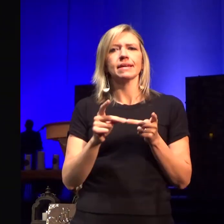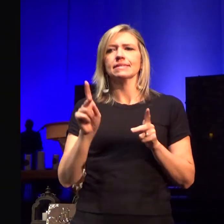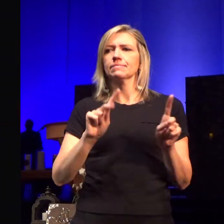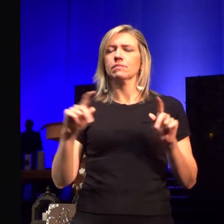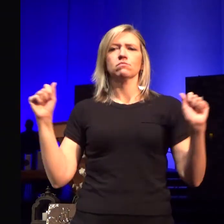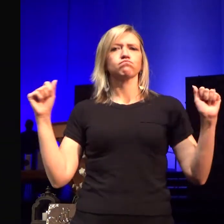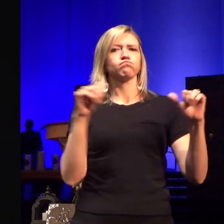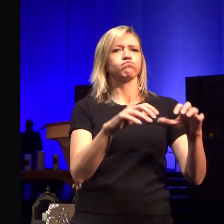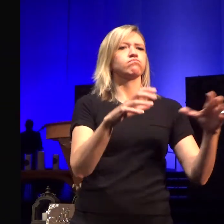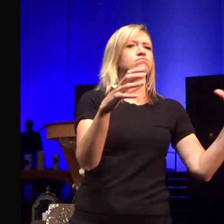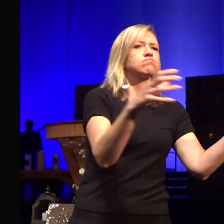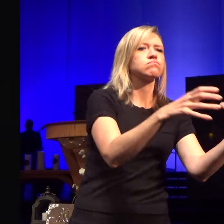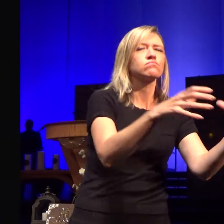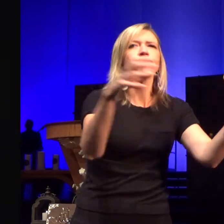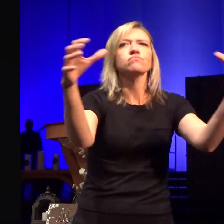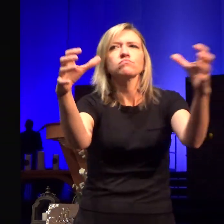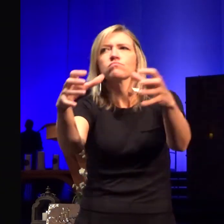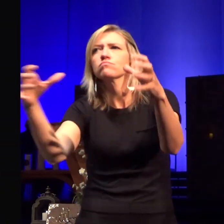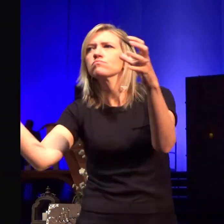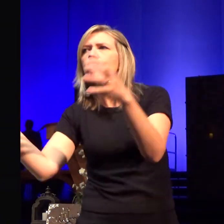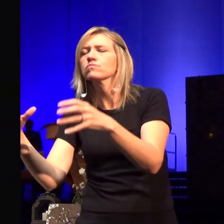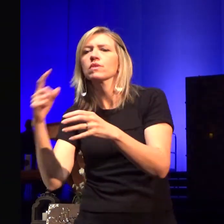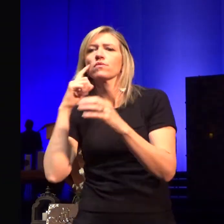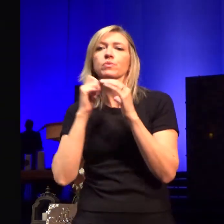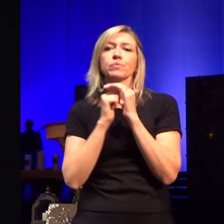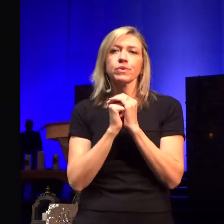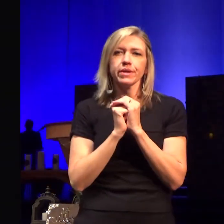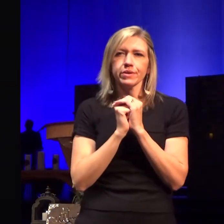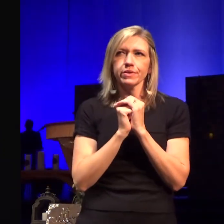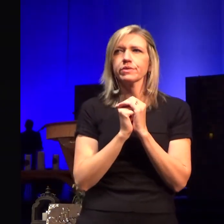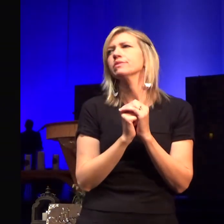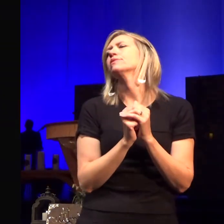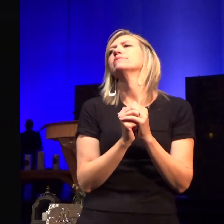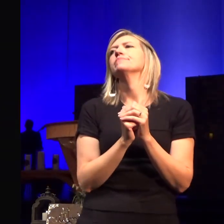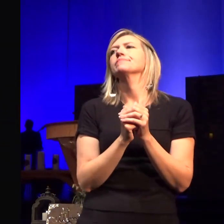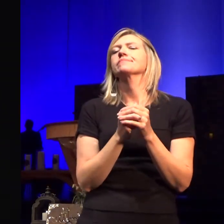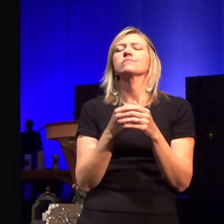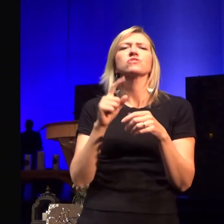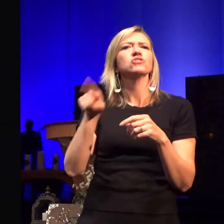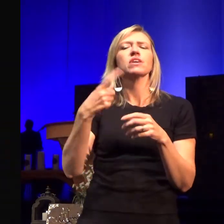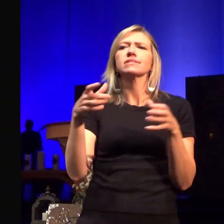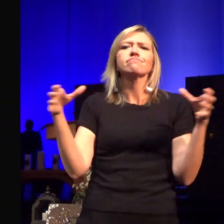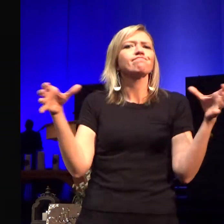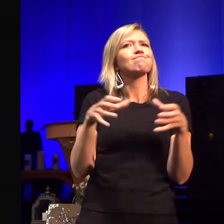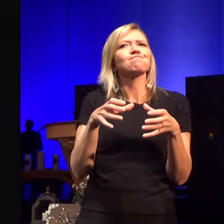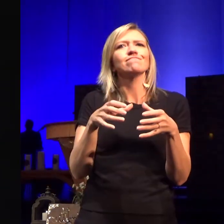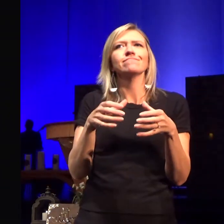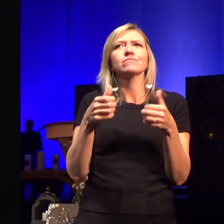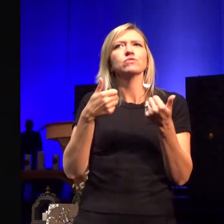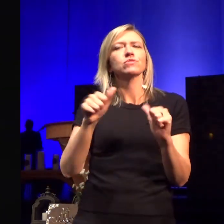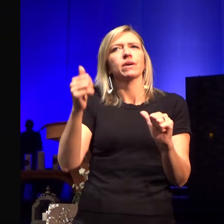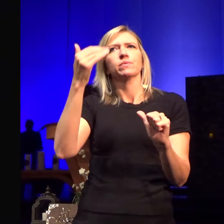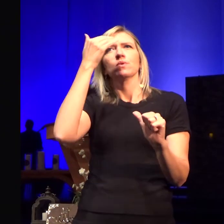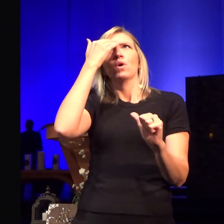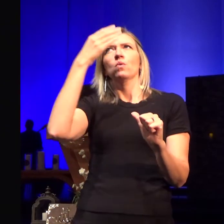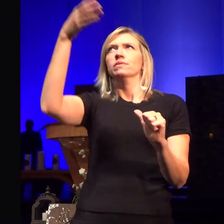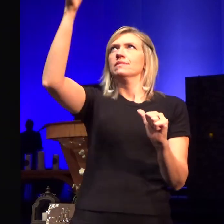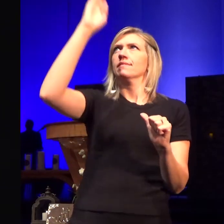gathered in prayer, in worship, in just a coming together to know the